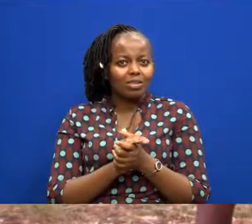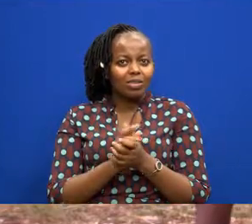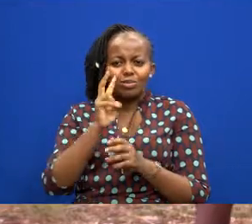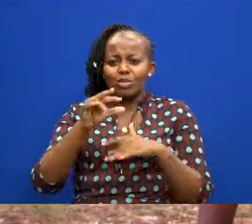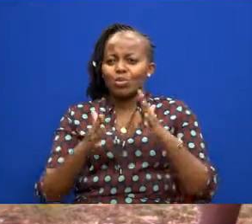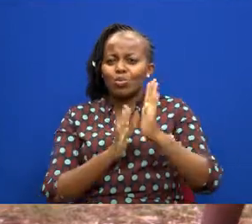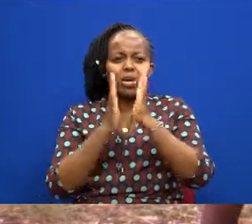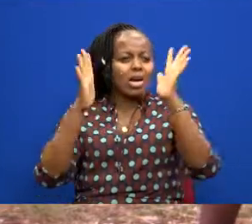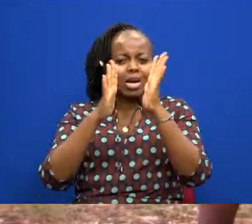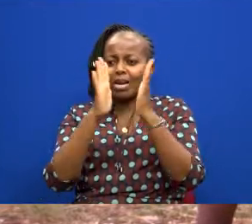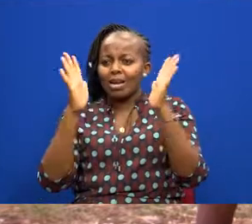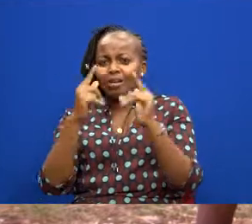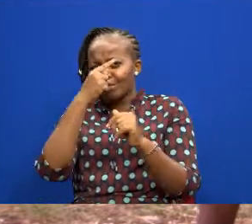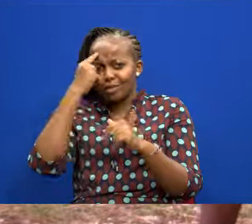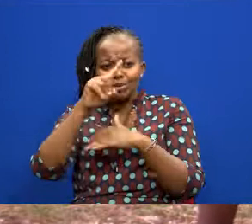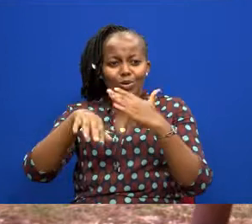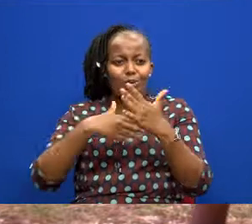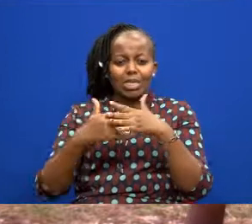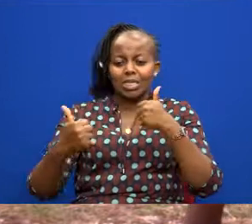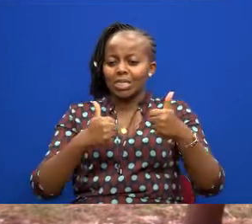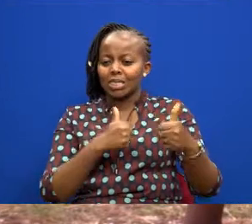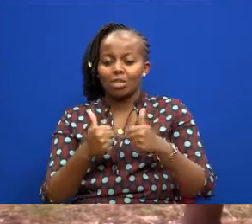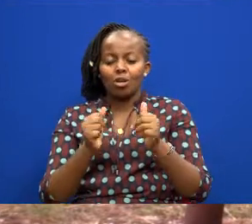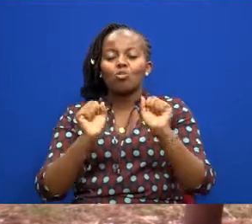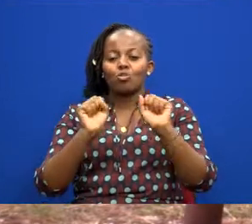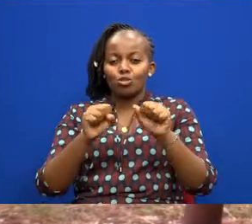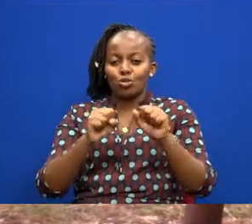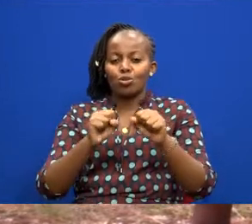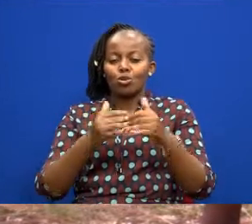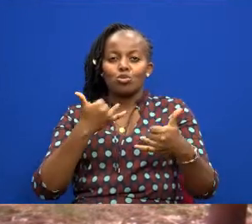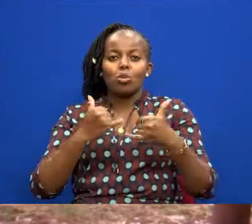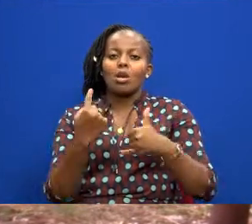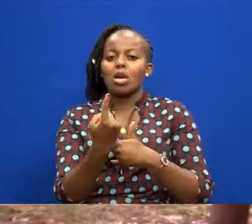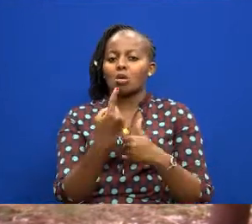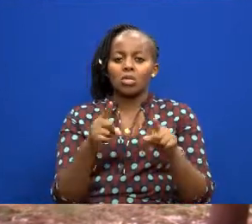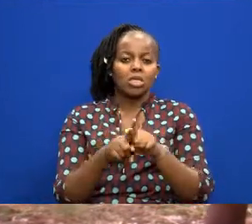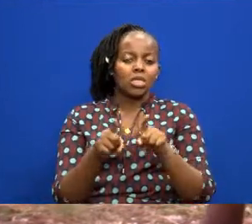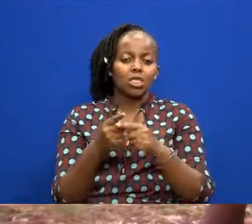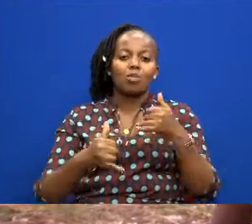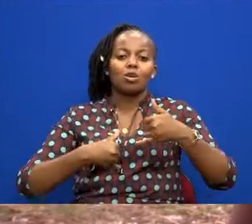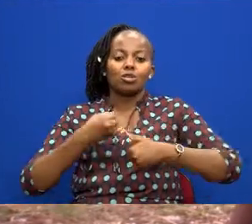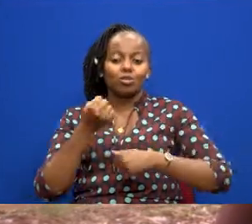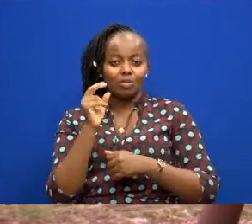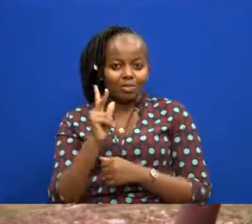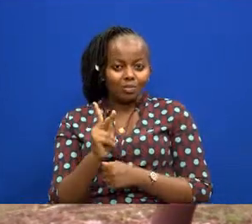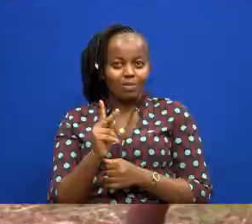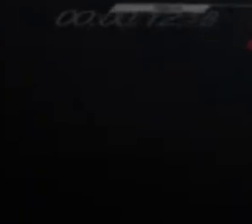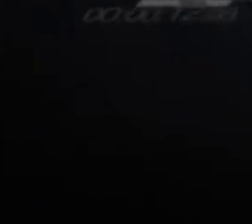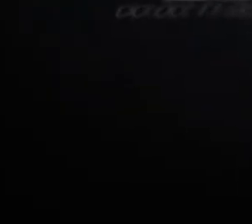were competing. Yes. You can also play the game alone na bado you enjoy. Iko sawa? Yes. Yeah.